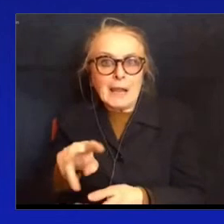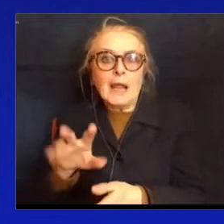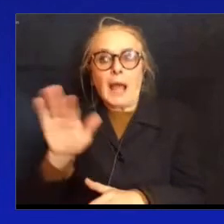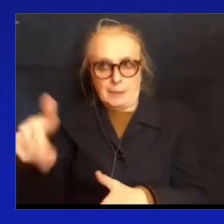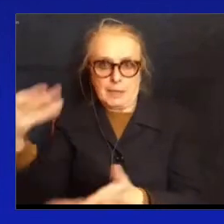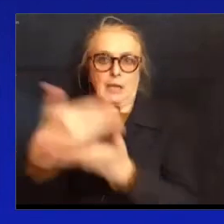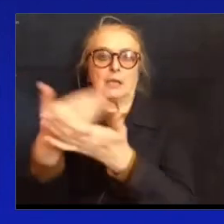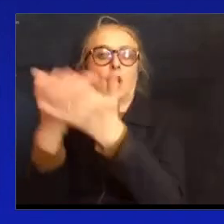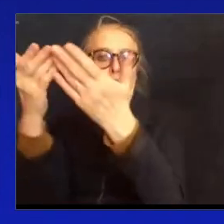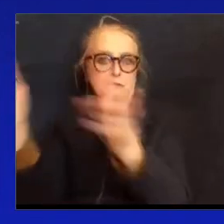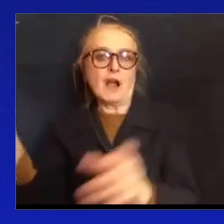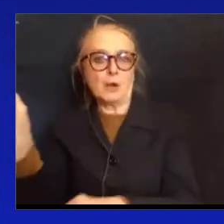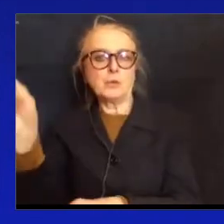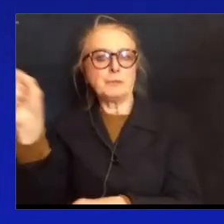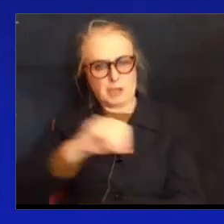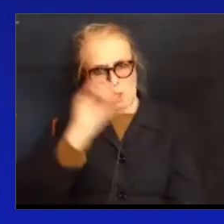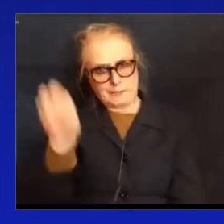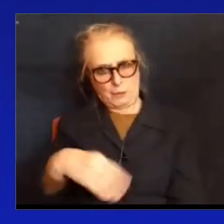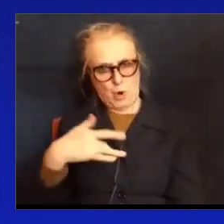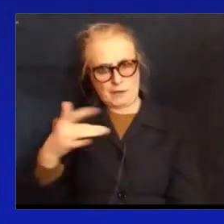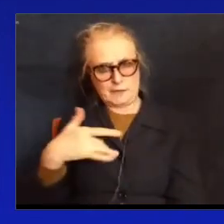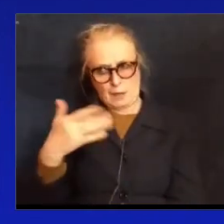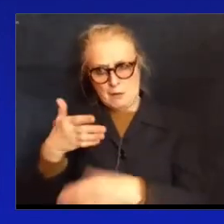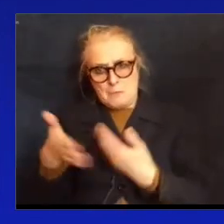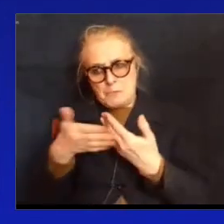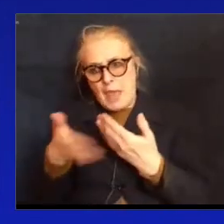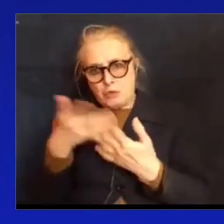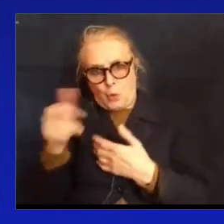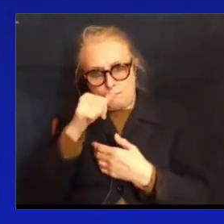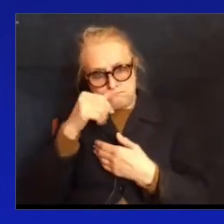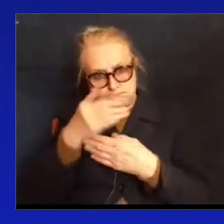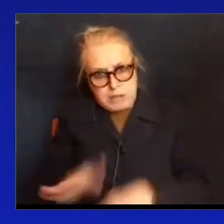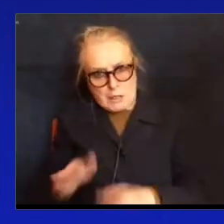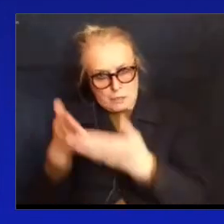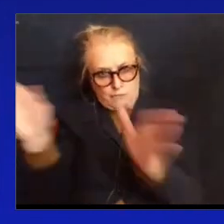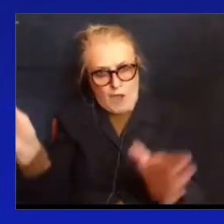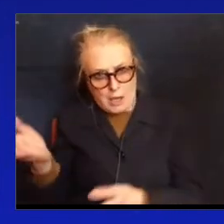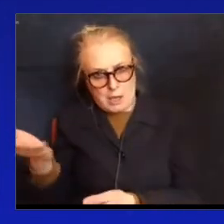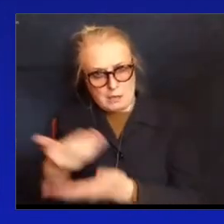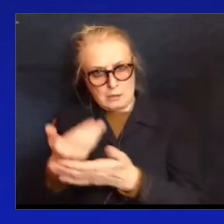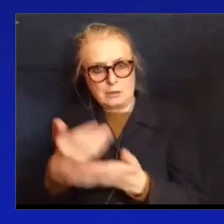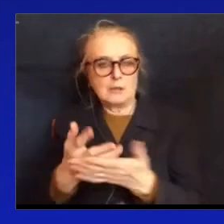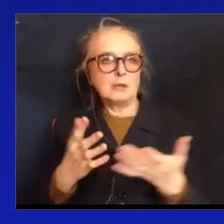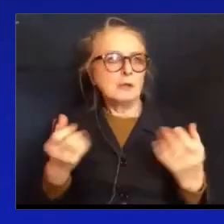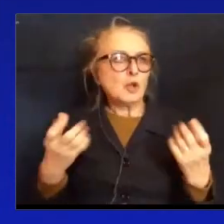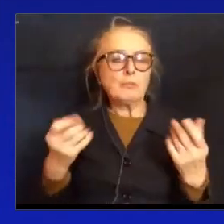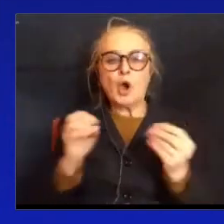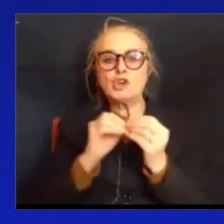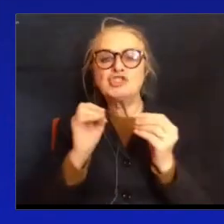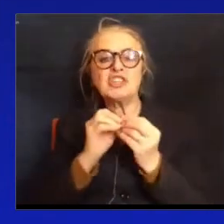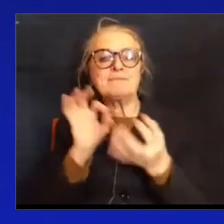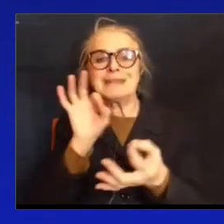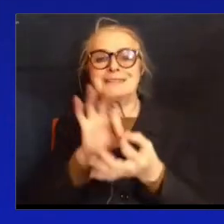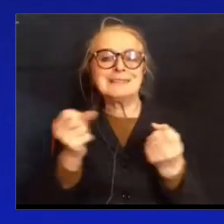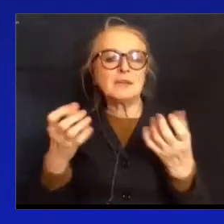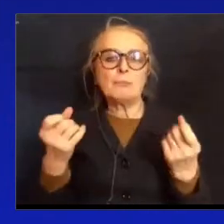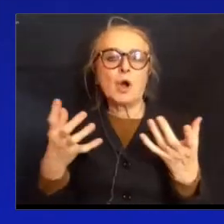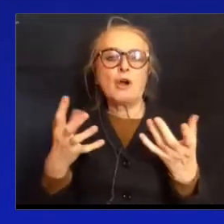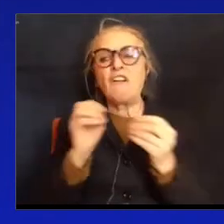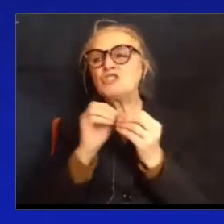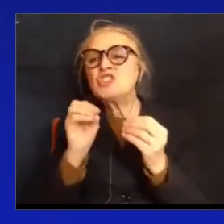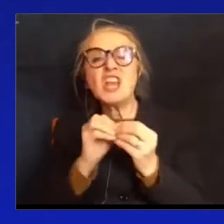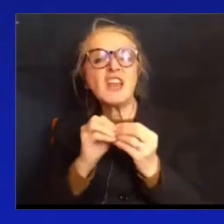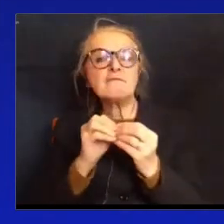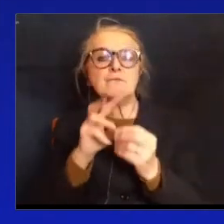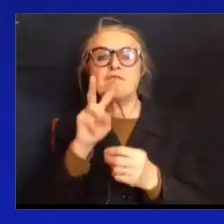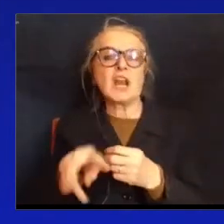The province hasn't given a specific threshold, and I respect that because one number does not tell the whole story. Just like when you